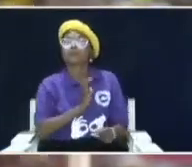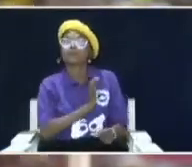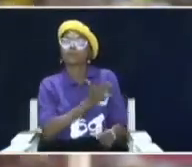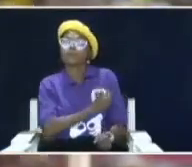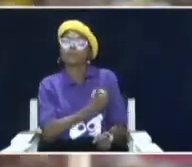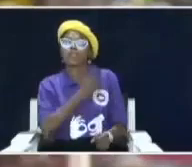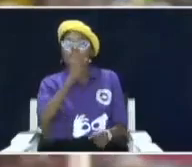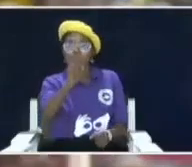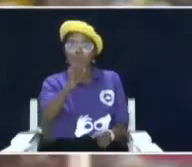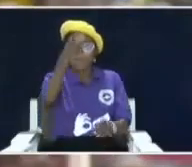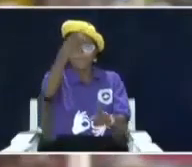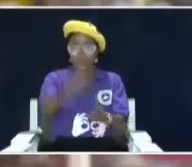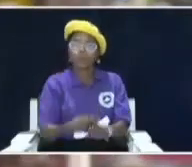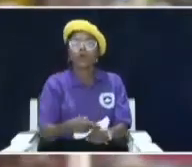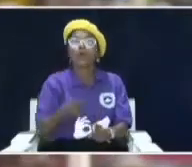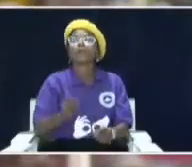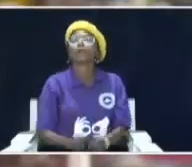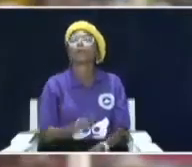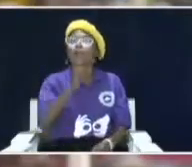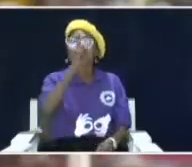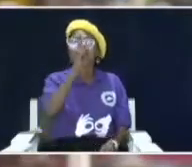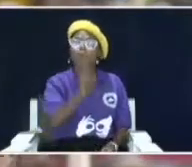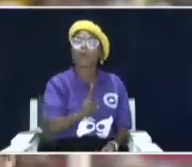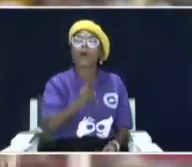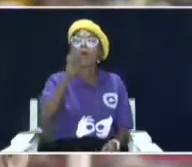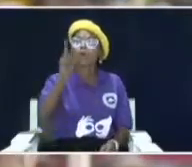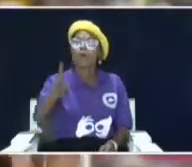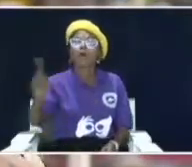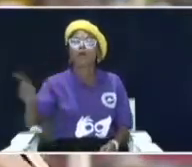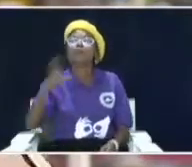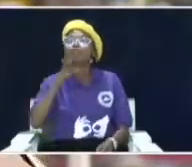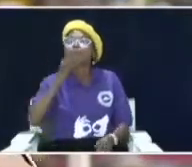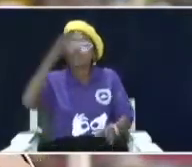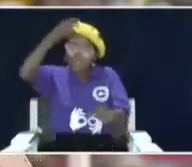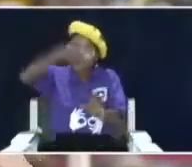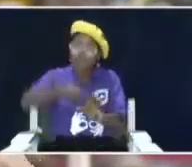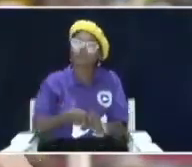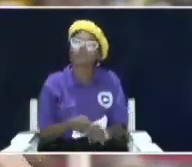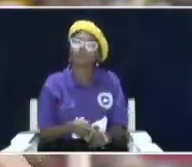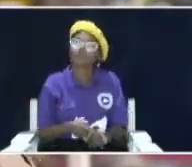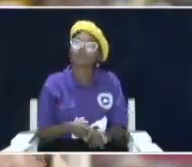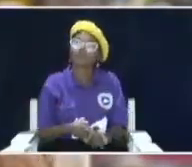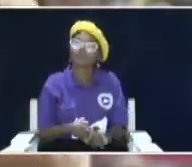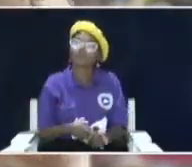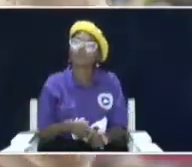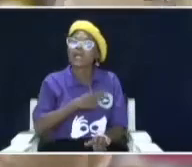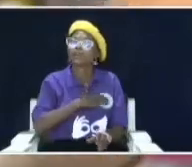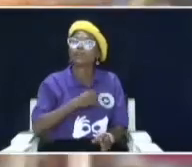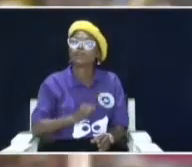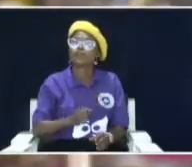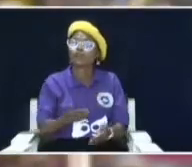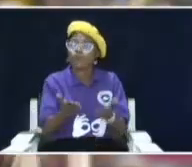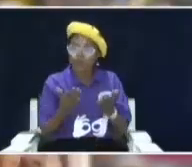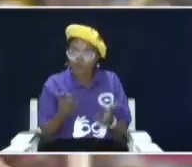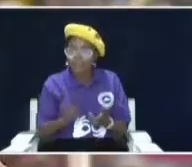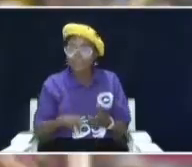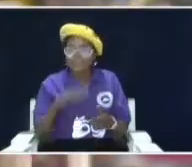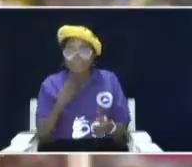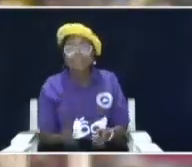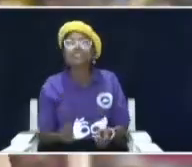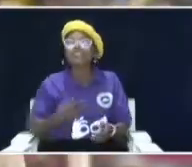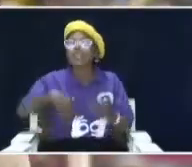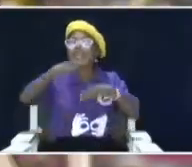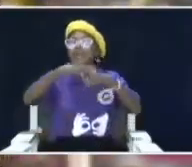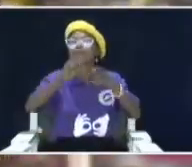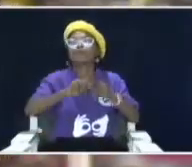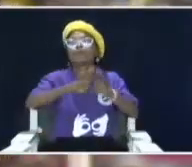operation 111. What are you doing in a month that you cannot win a soul? And you want the heaven to open over you.